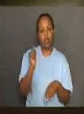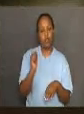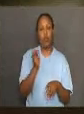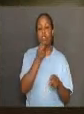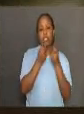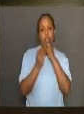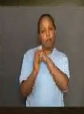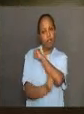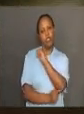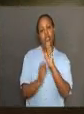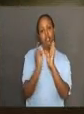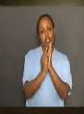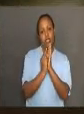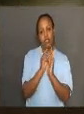law.